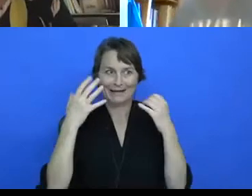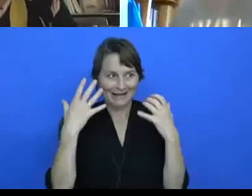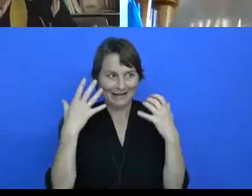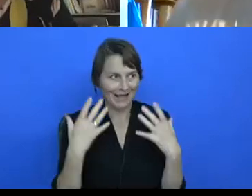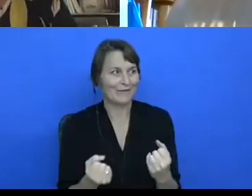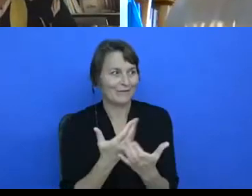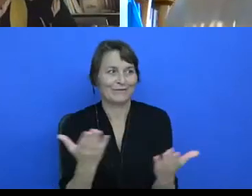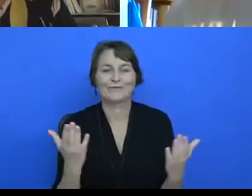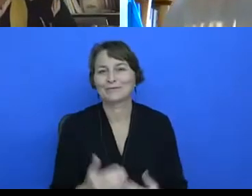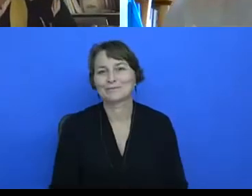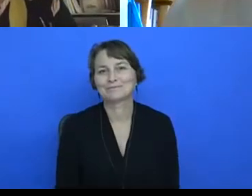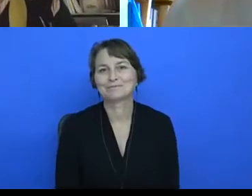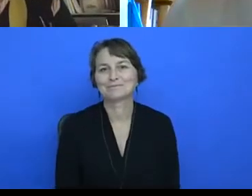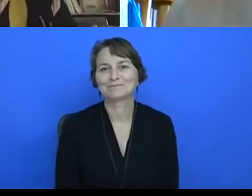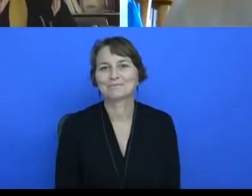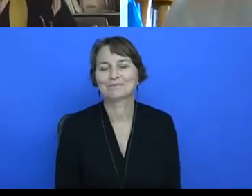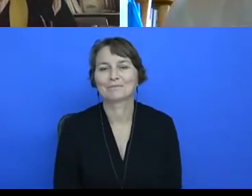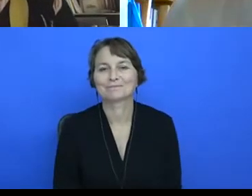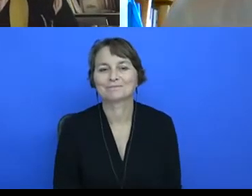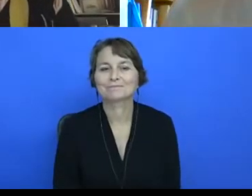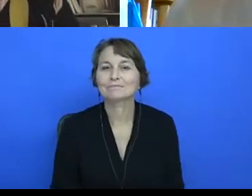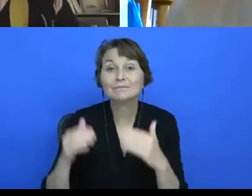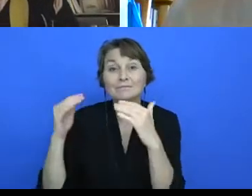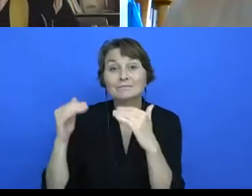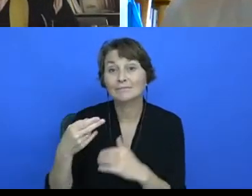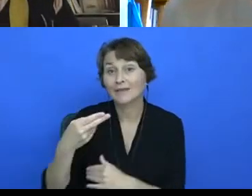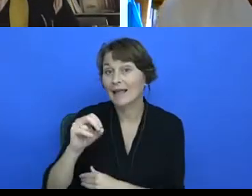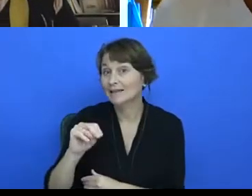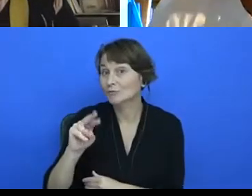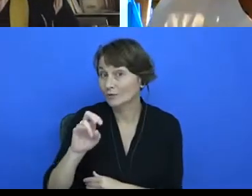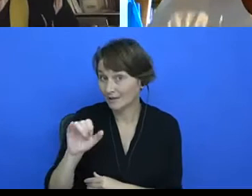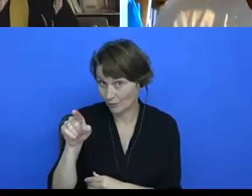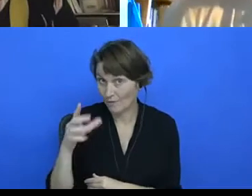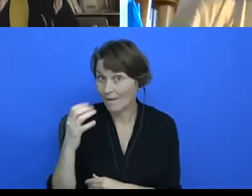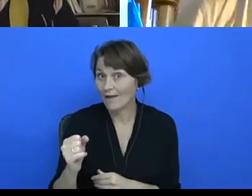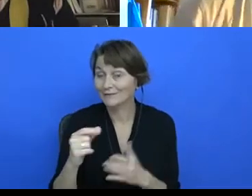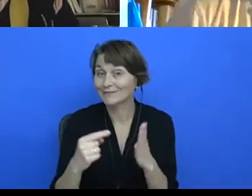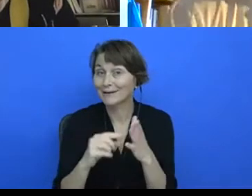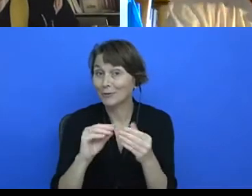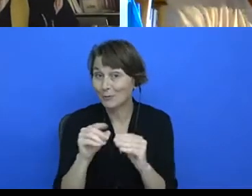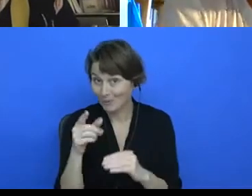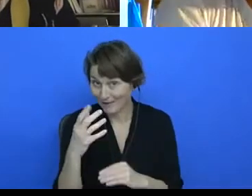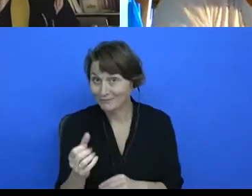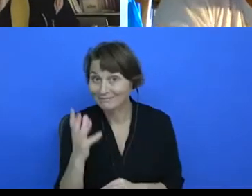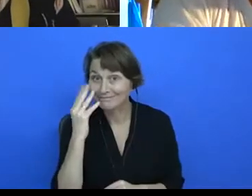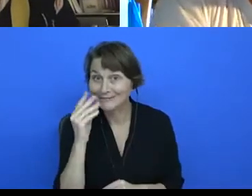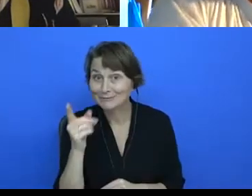Great. Henry, you had experienced some technical problems. Yeah,